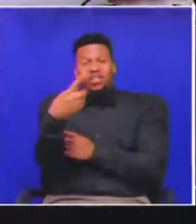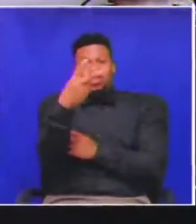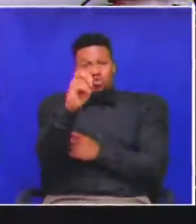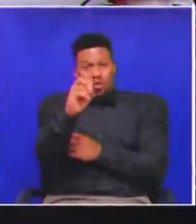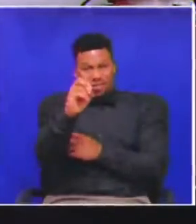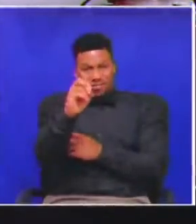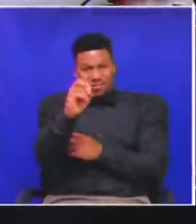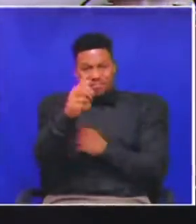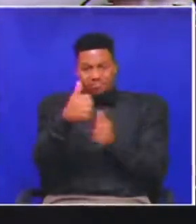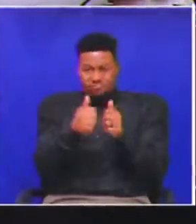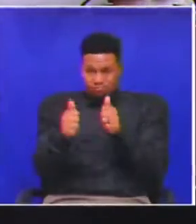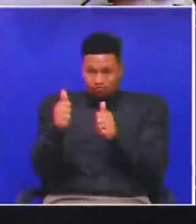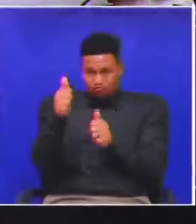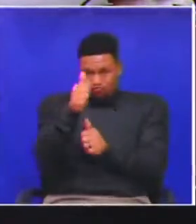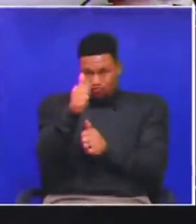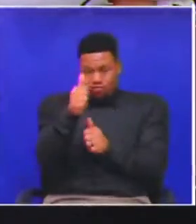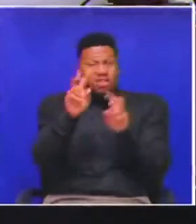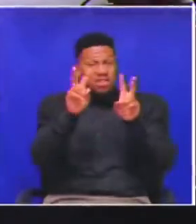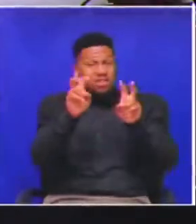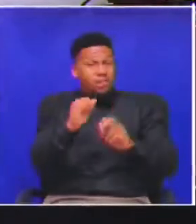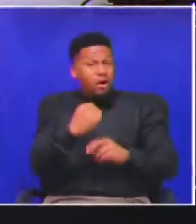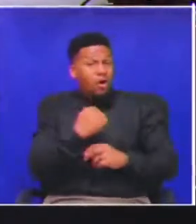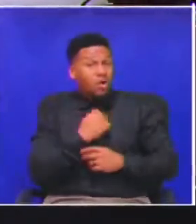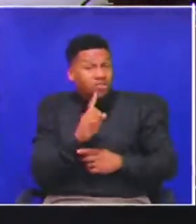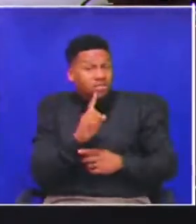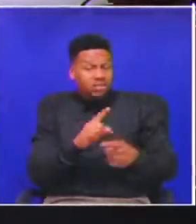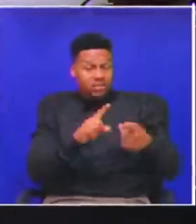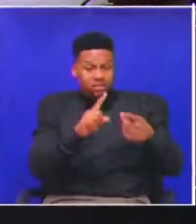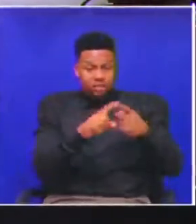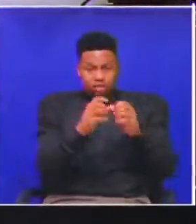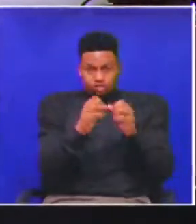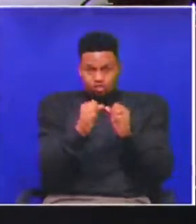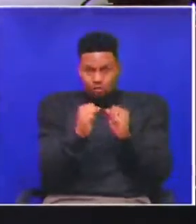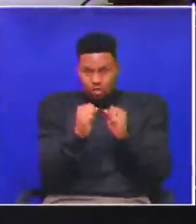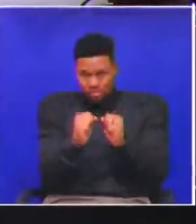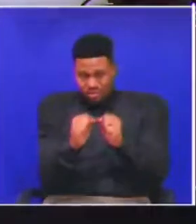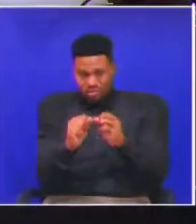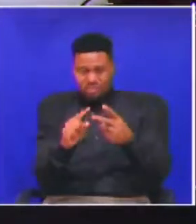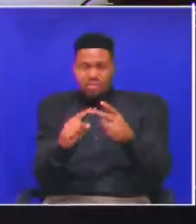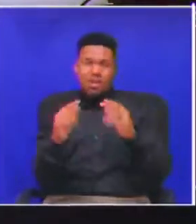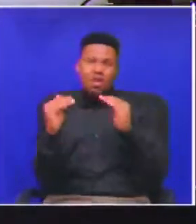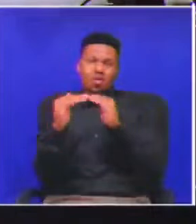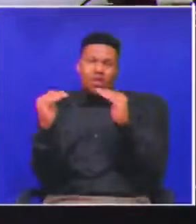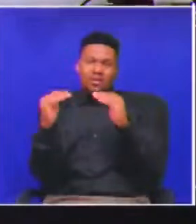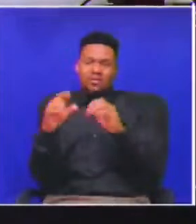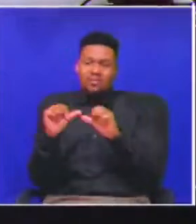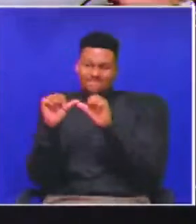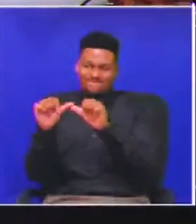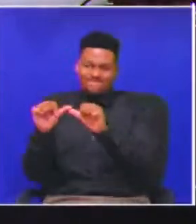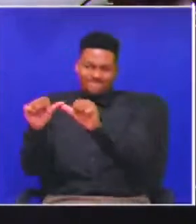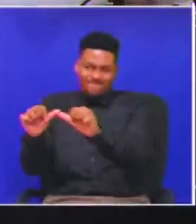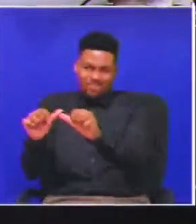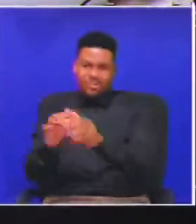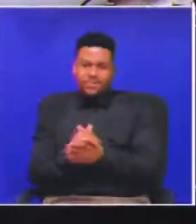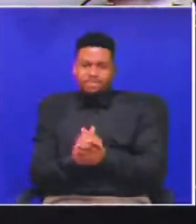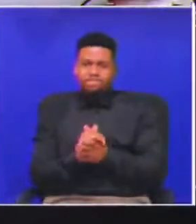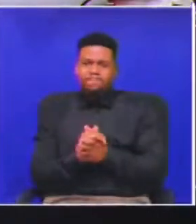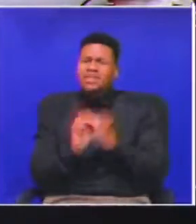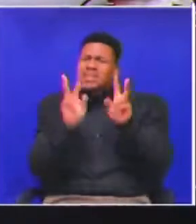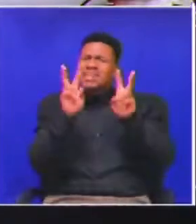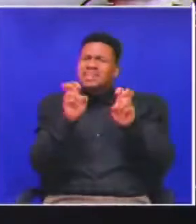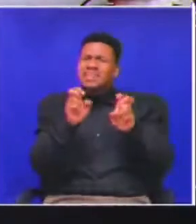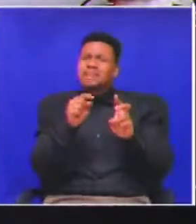the theme Solidarity, Equality, and Sustainability. This is a theme that has been so